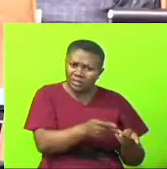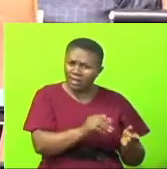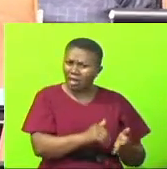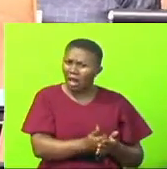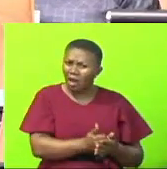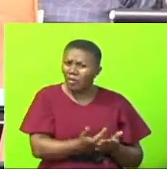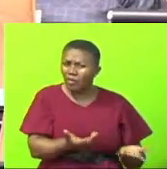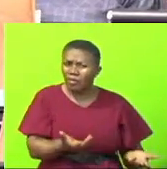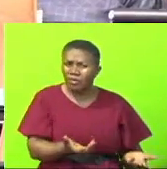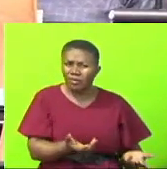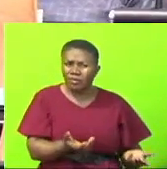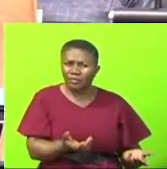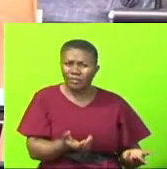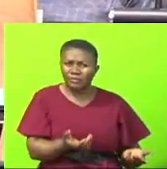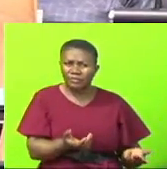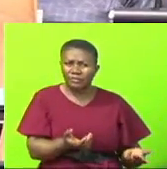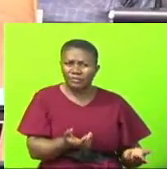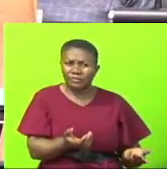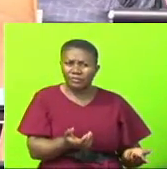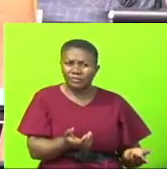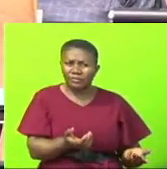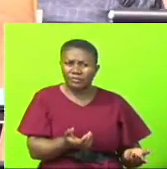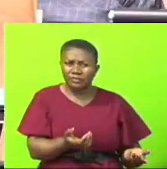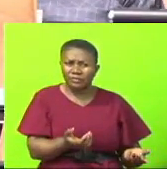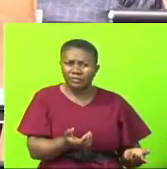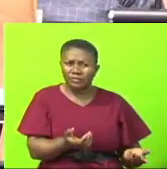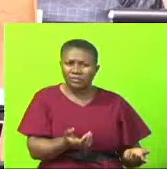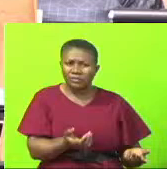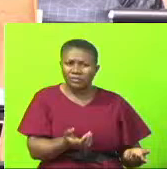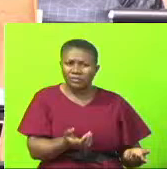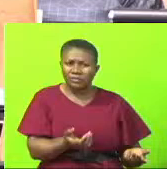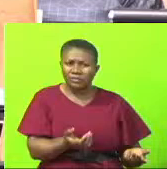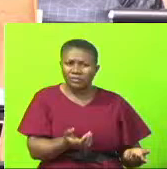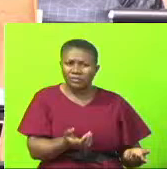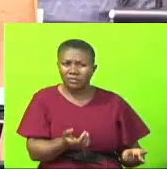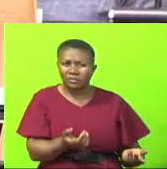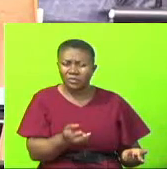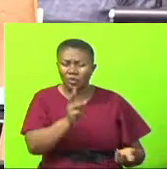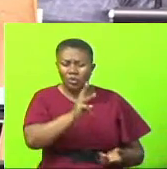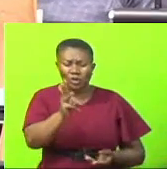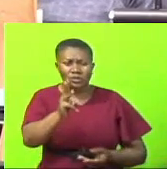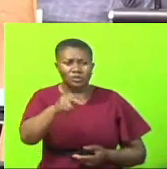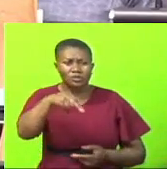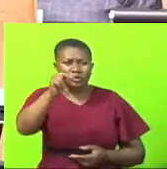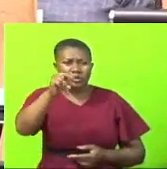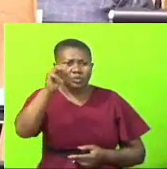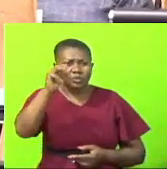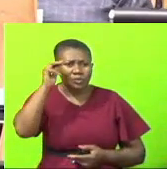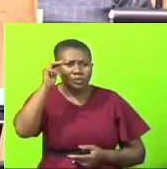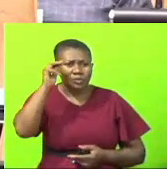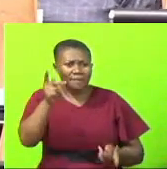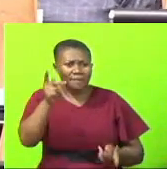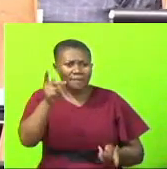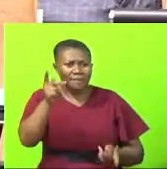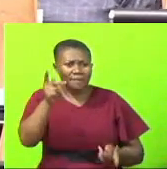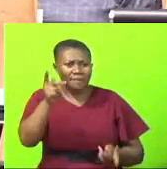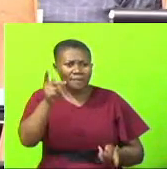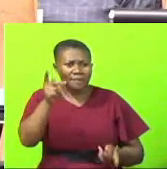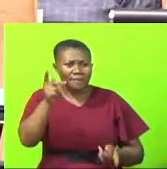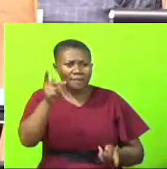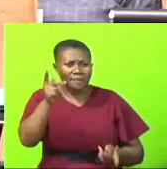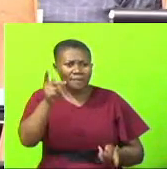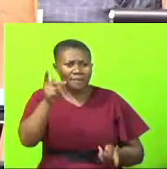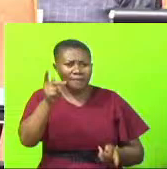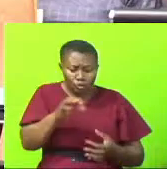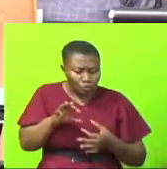ticket? And similarly, the MP from our side in the Western North region, without common sense, that they are no more belonging